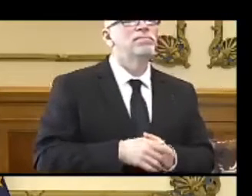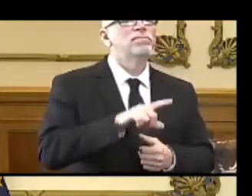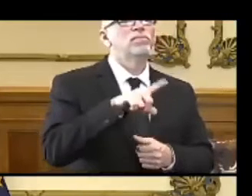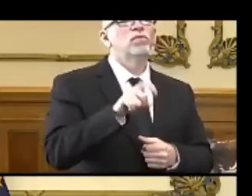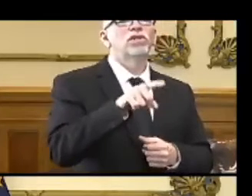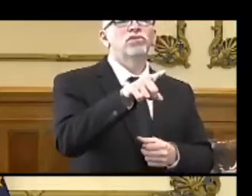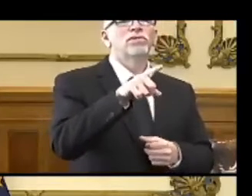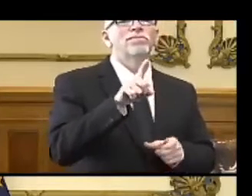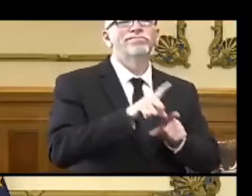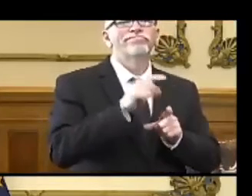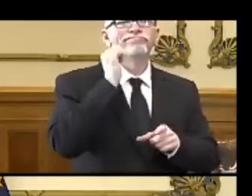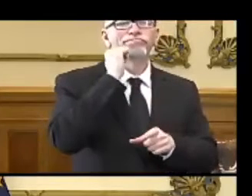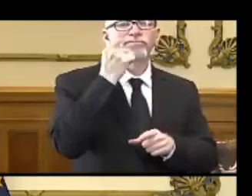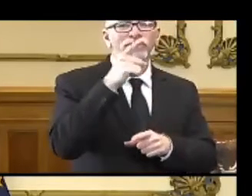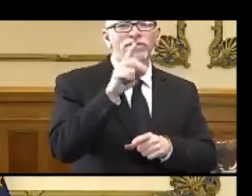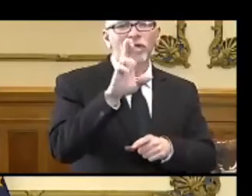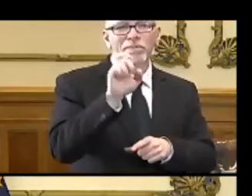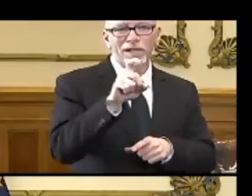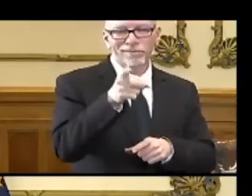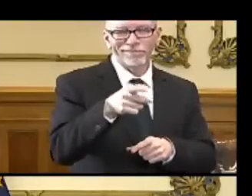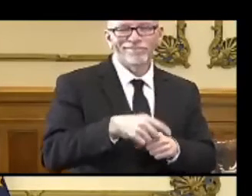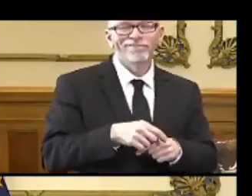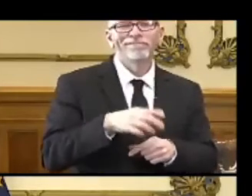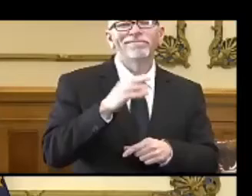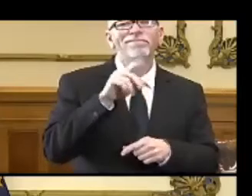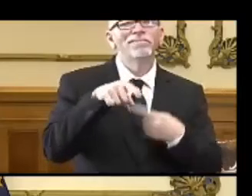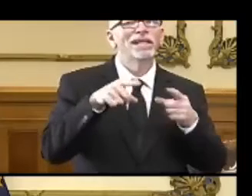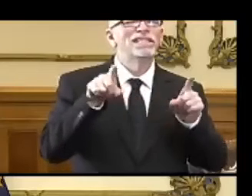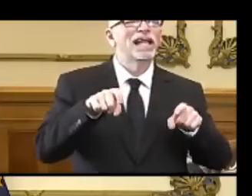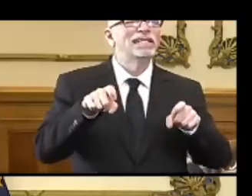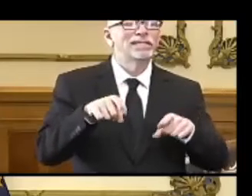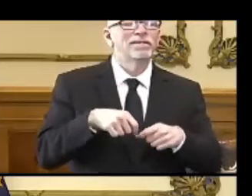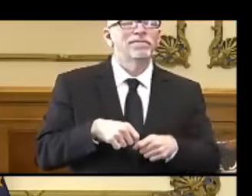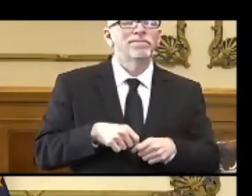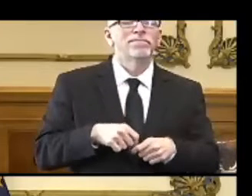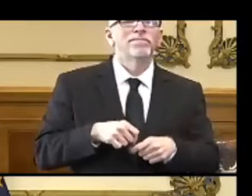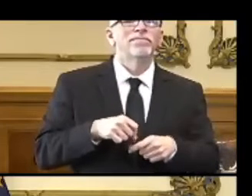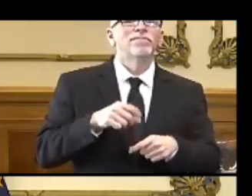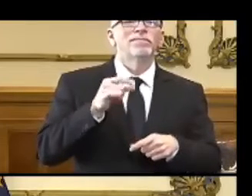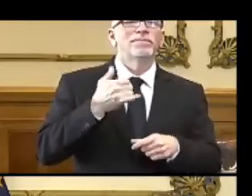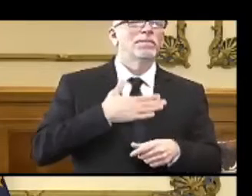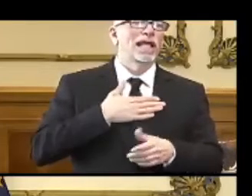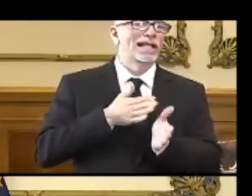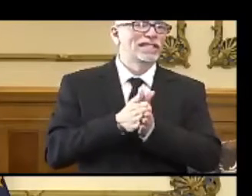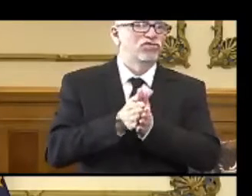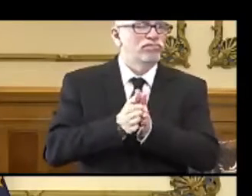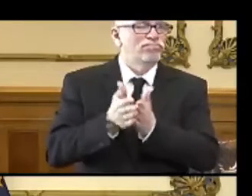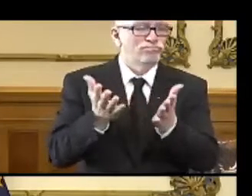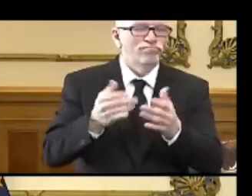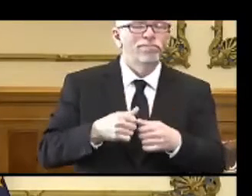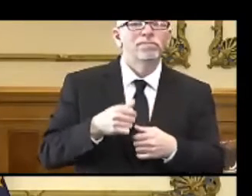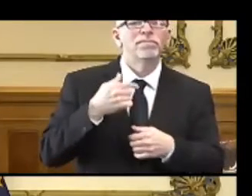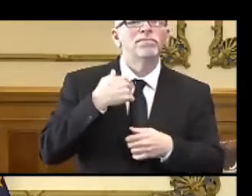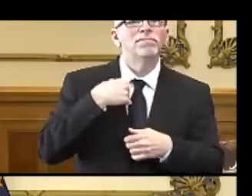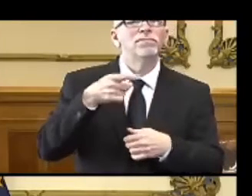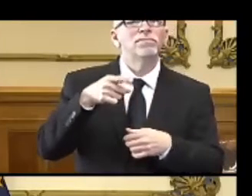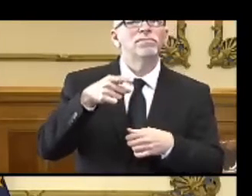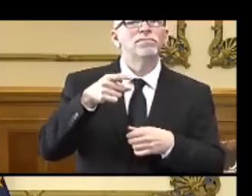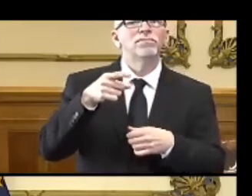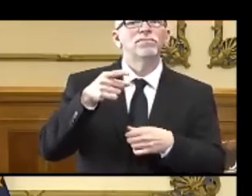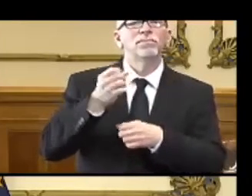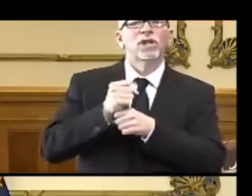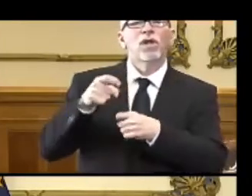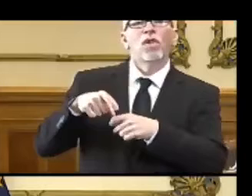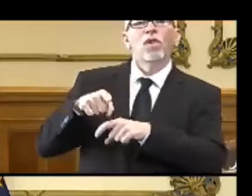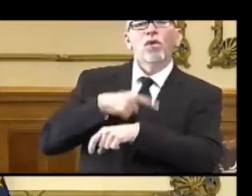as usual, will be for Dr. Box and about testing, which is an interest of mine. So I took a long call from